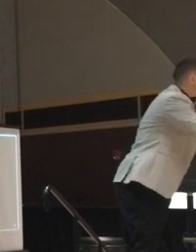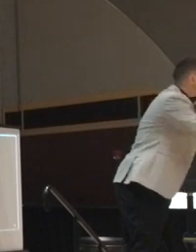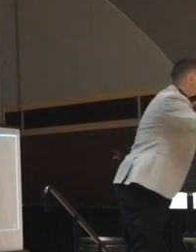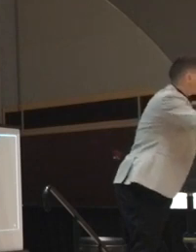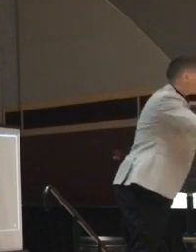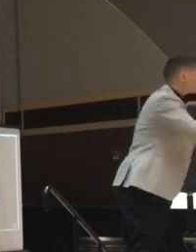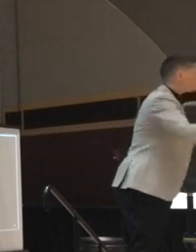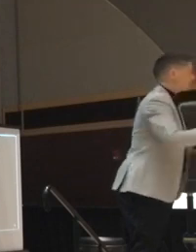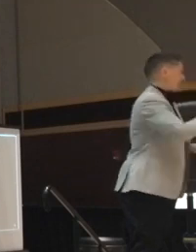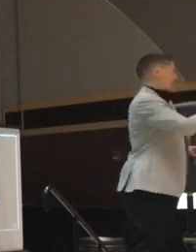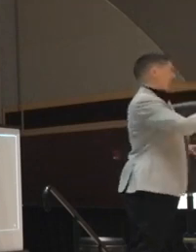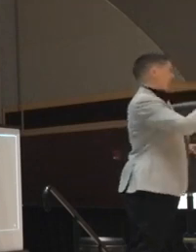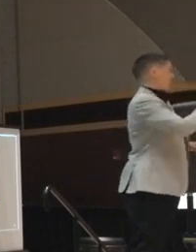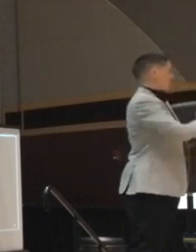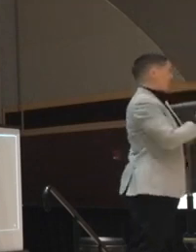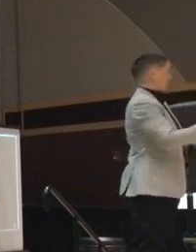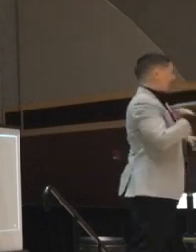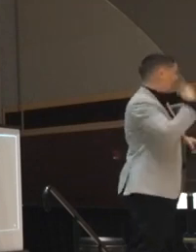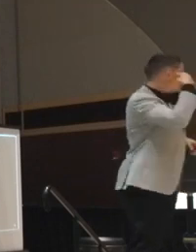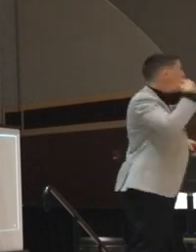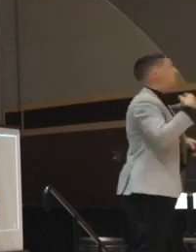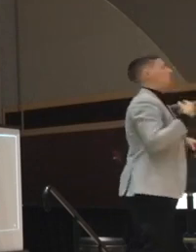parts, something like that.